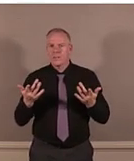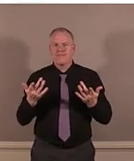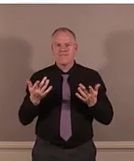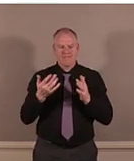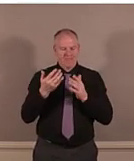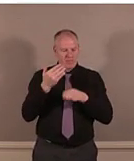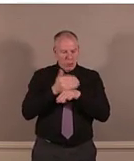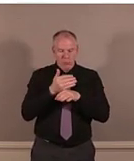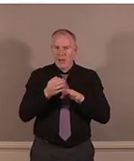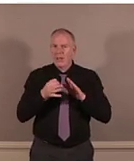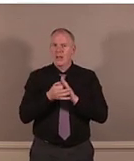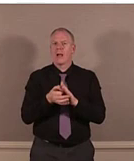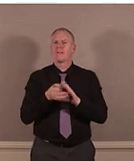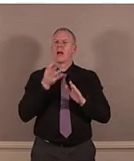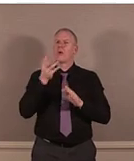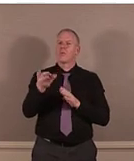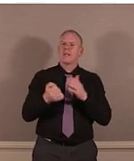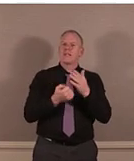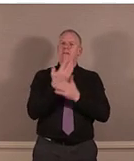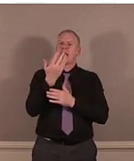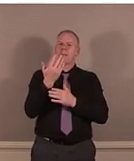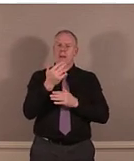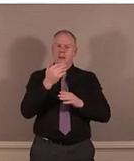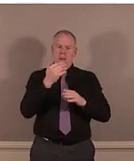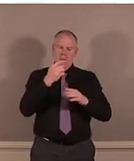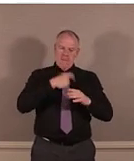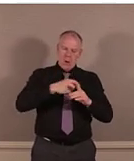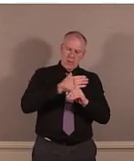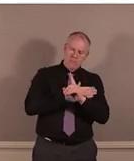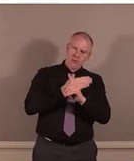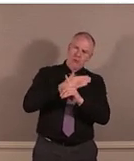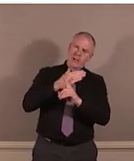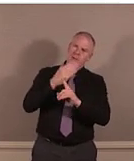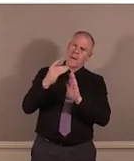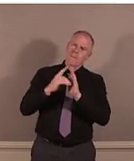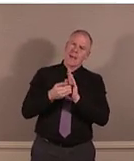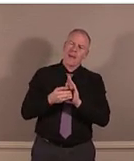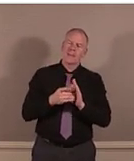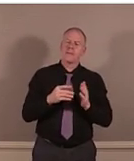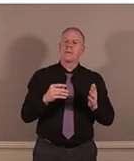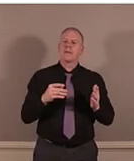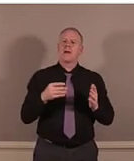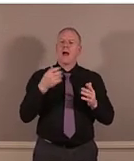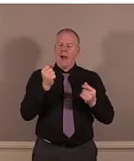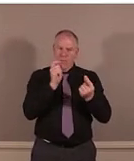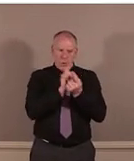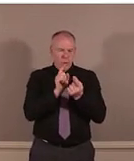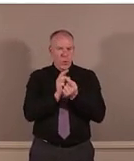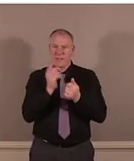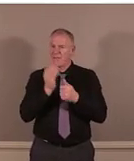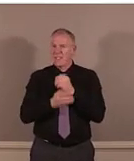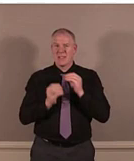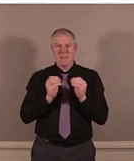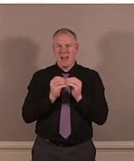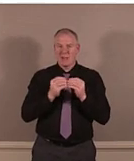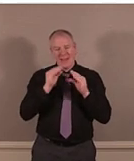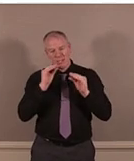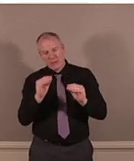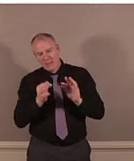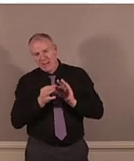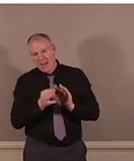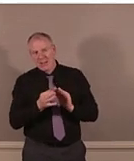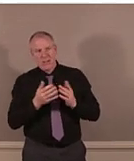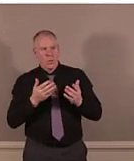guidance. And it will develop a personal progression plan for you. As I said, it offers one-to-one educational guidance